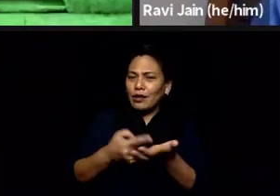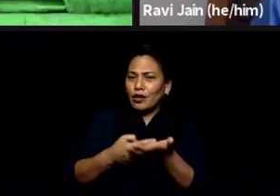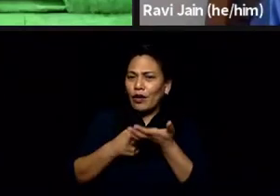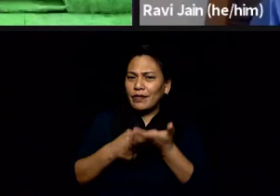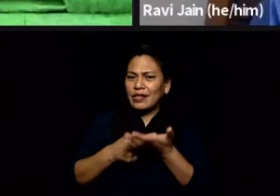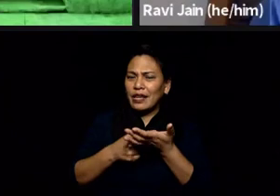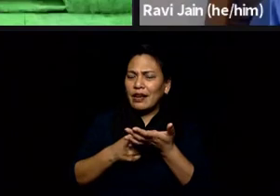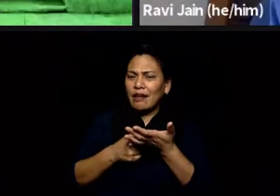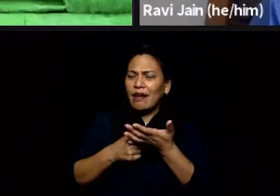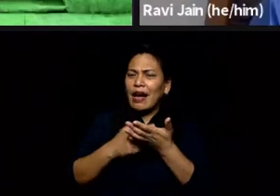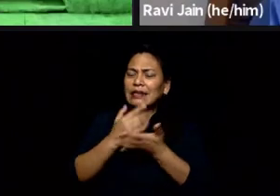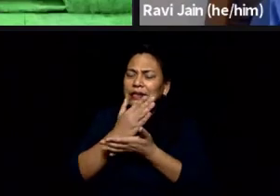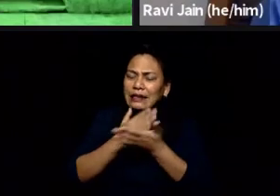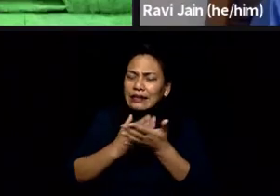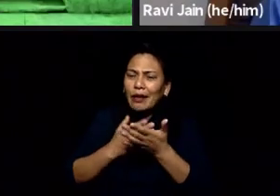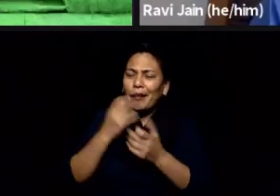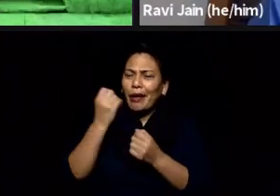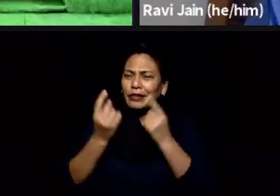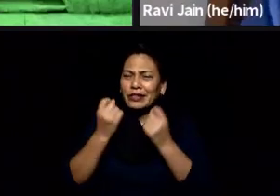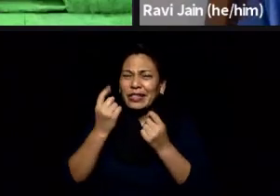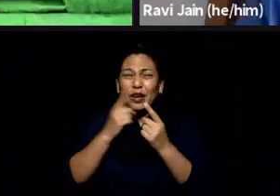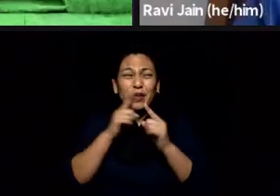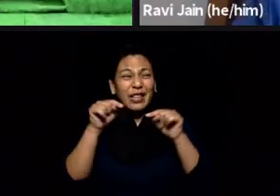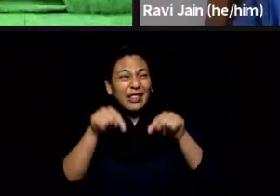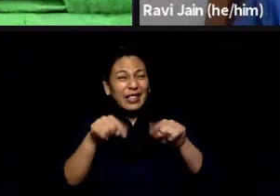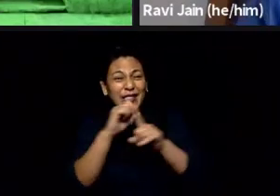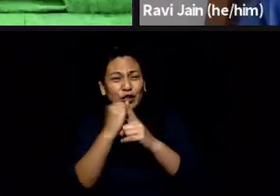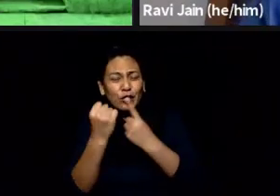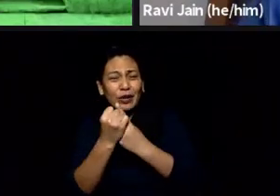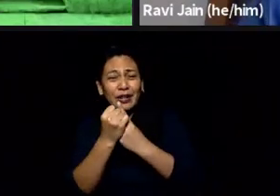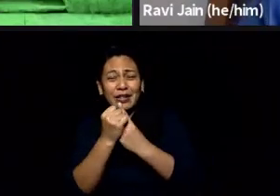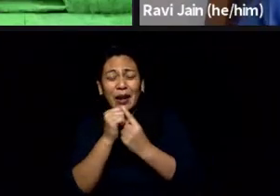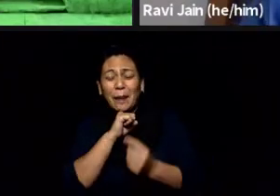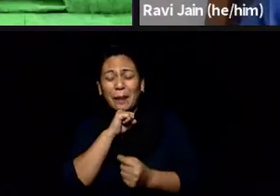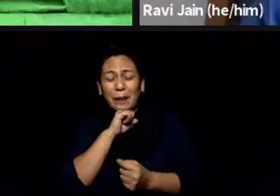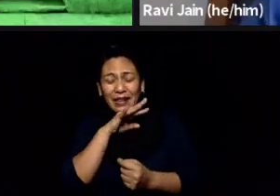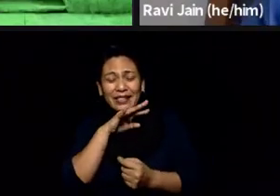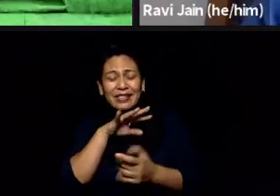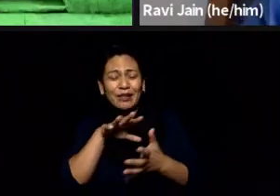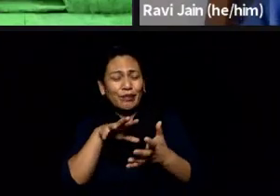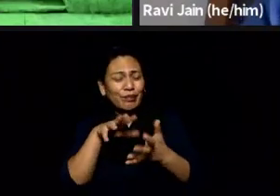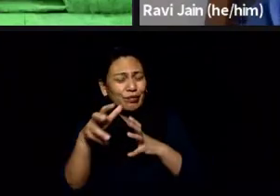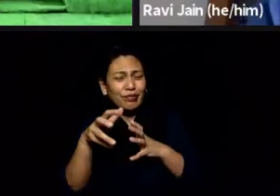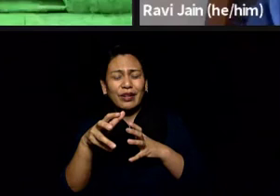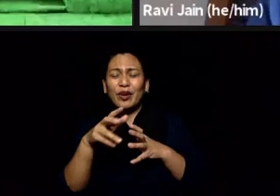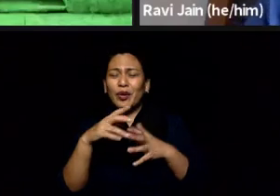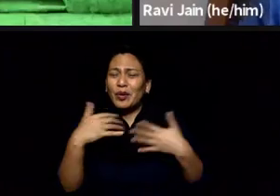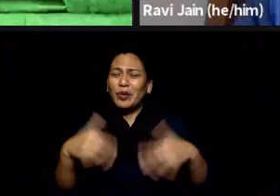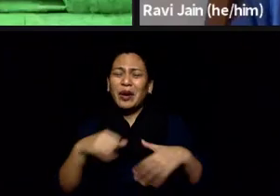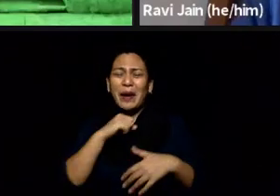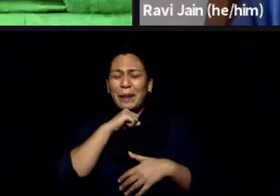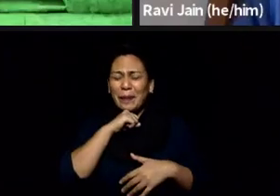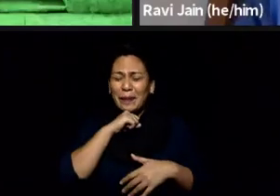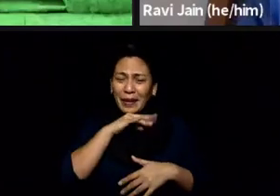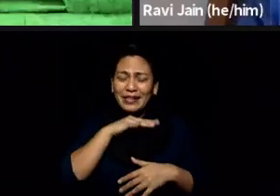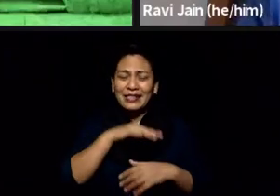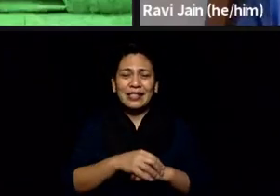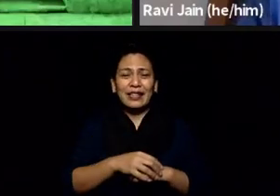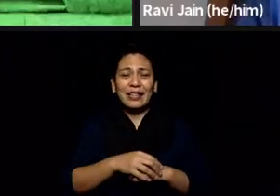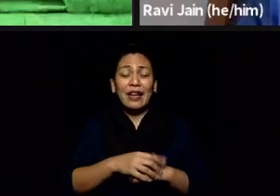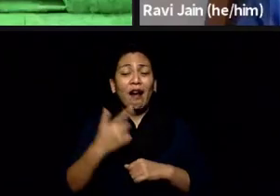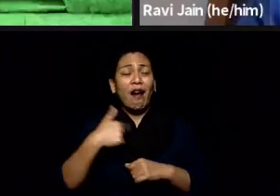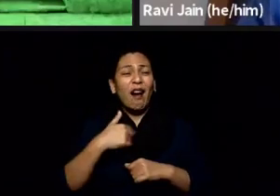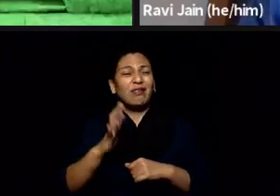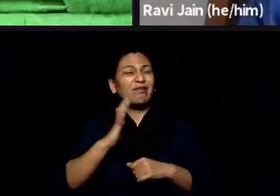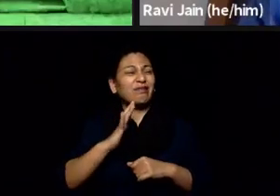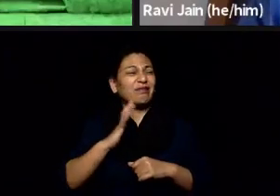of how messy this all is. Like it's so messy. I said to someone the other day, I wish we